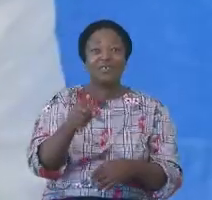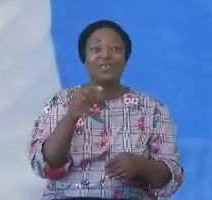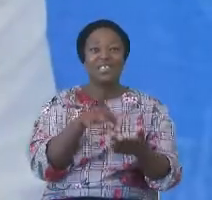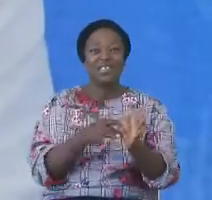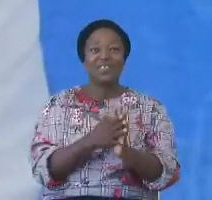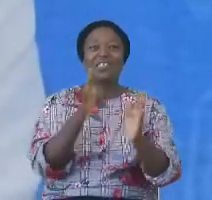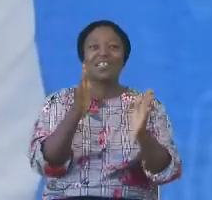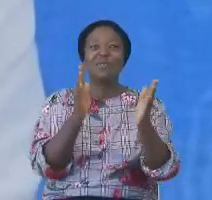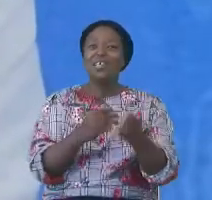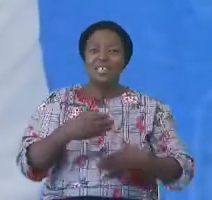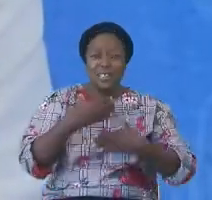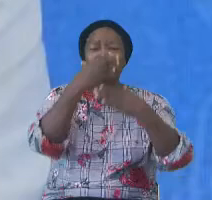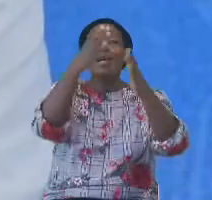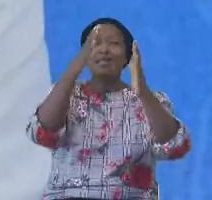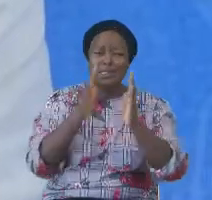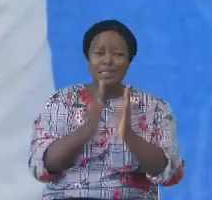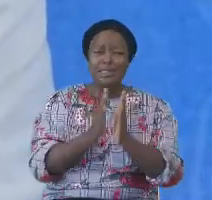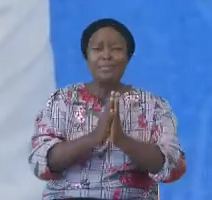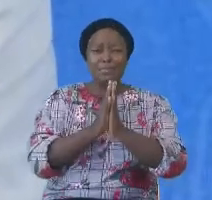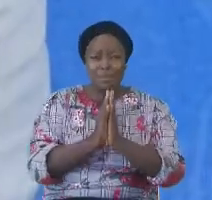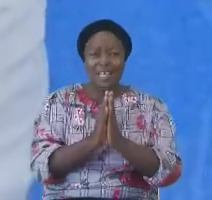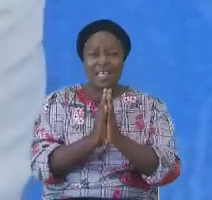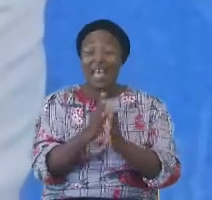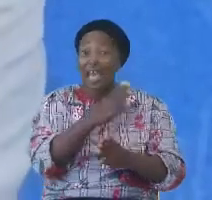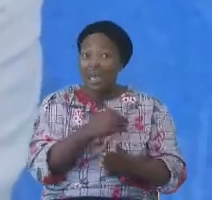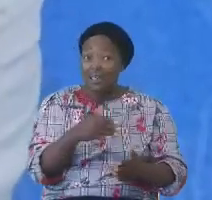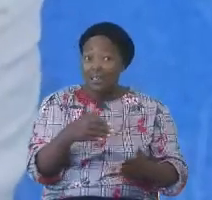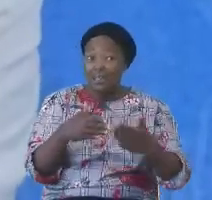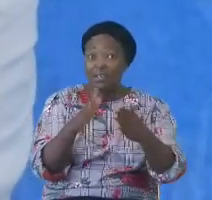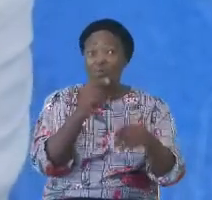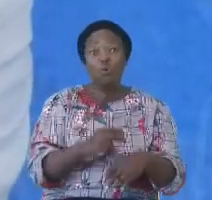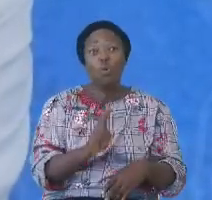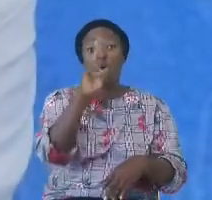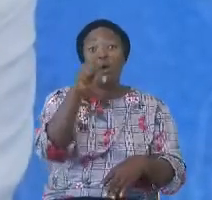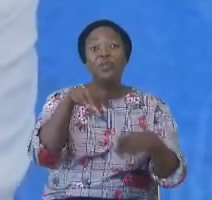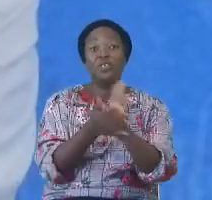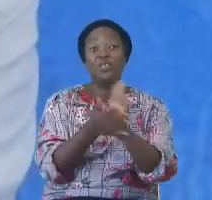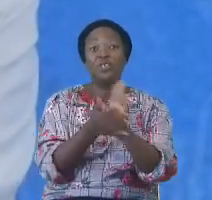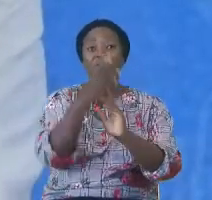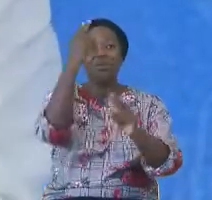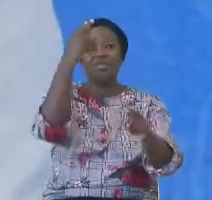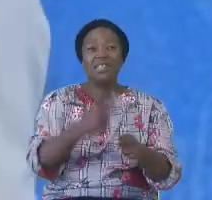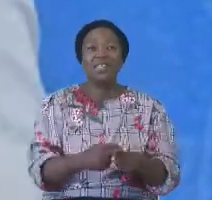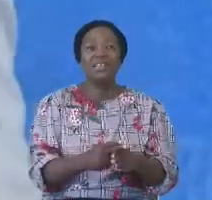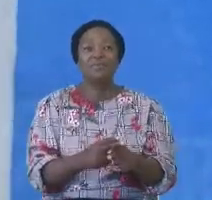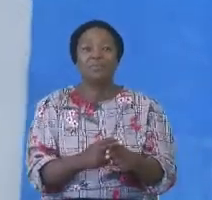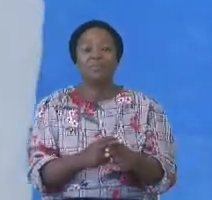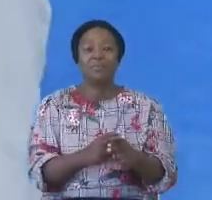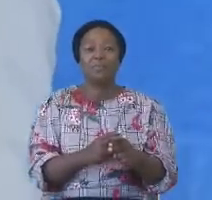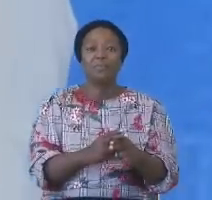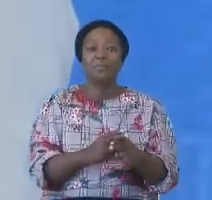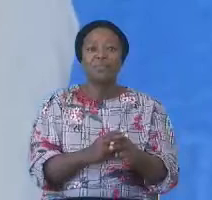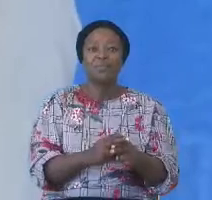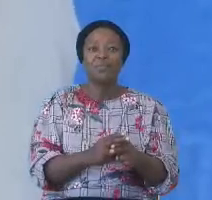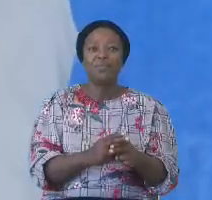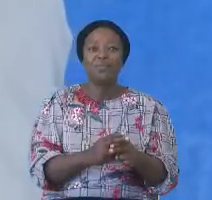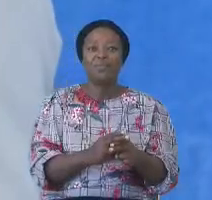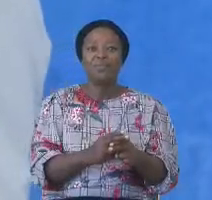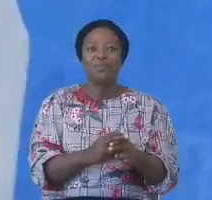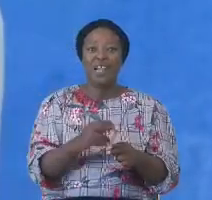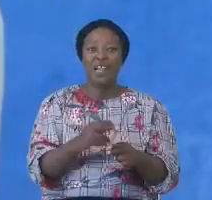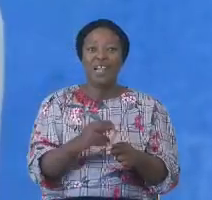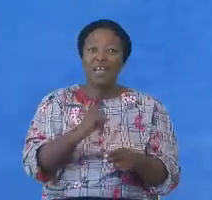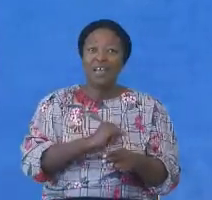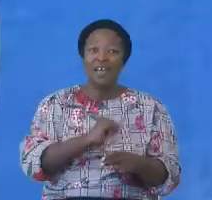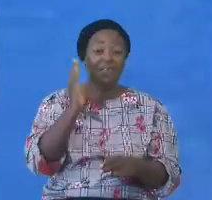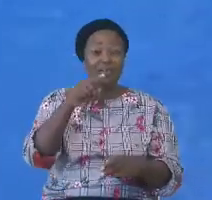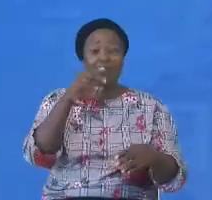empower you encourage you for your amen and lift you up